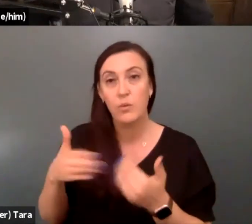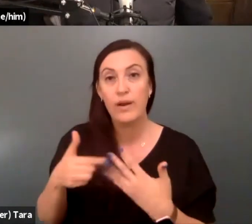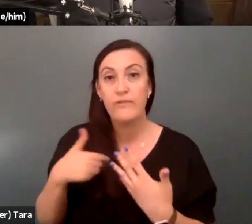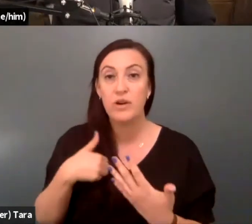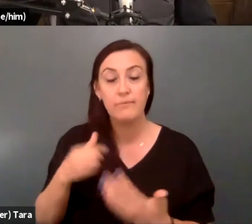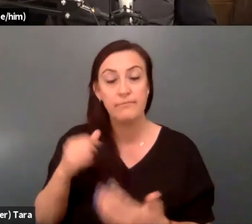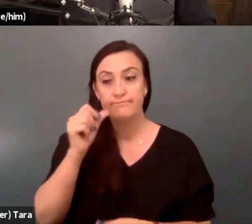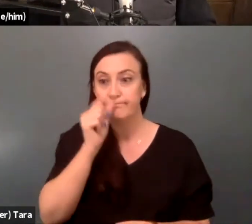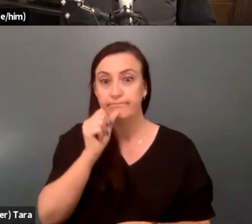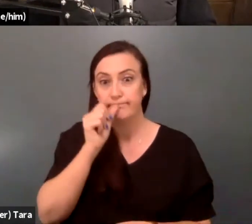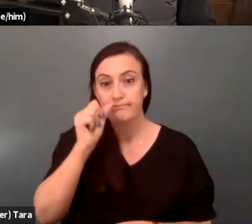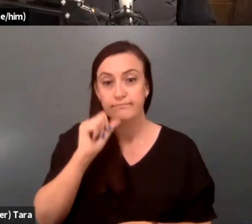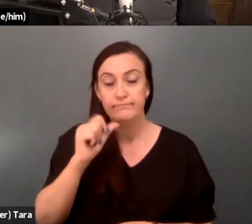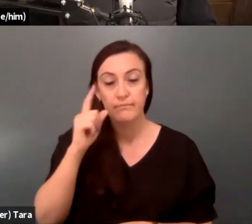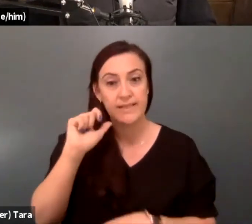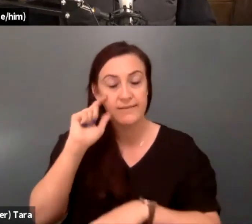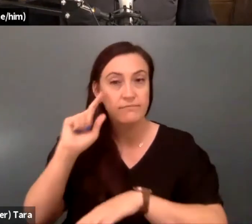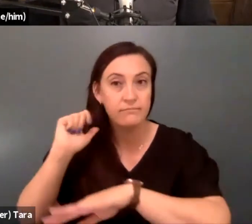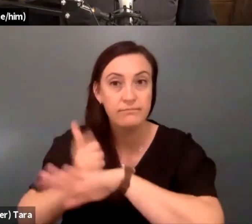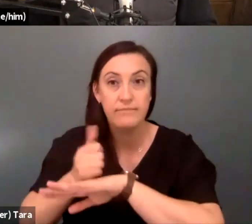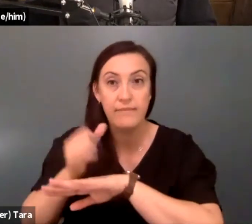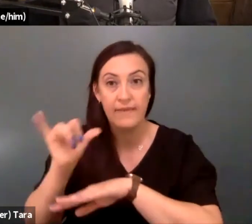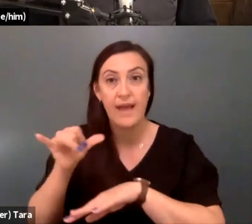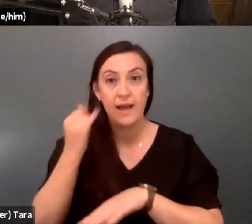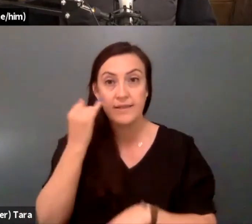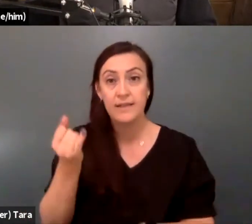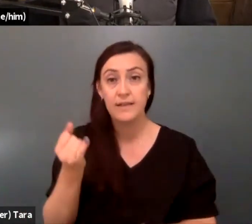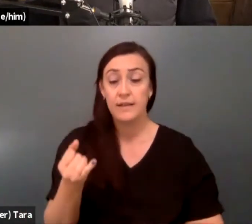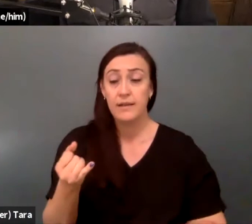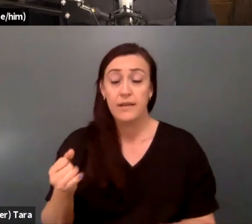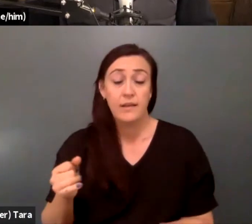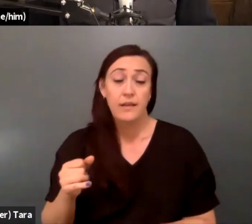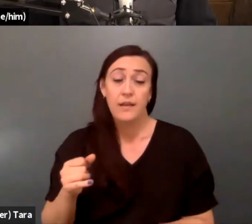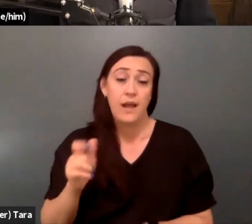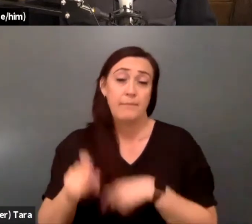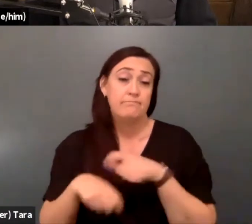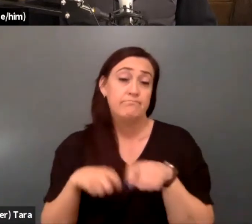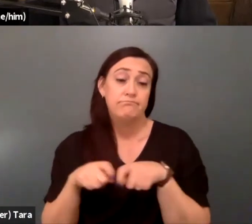be. At the end of the day, yeah, there's